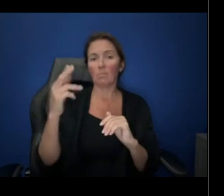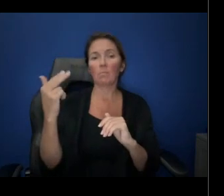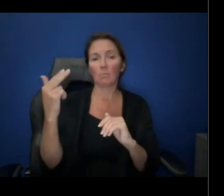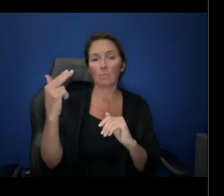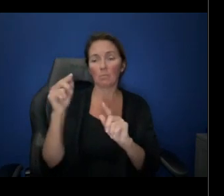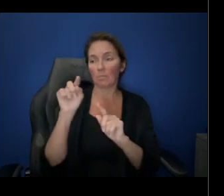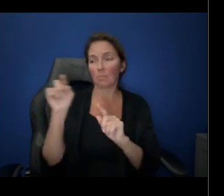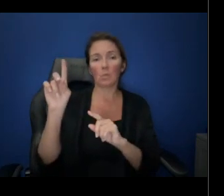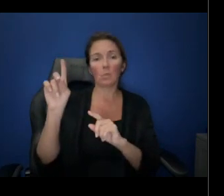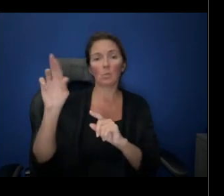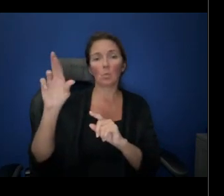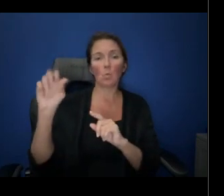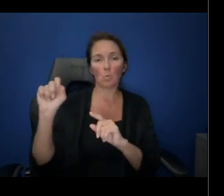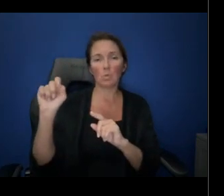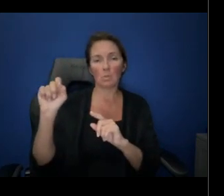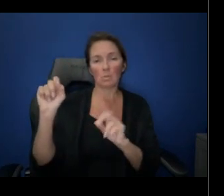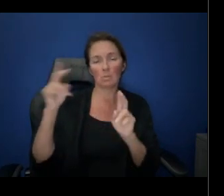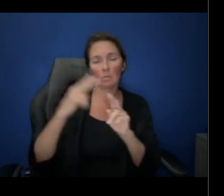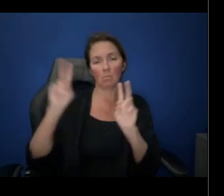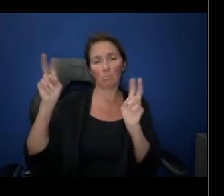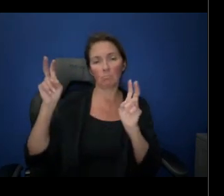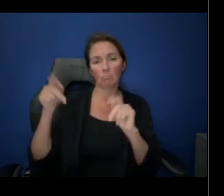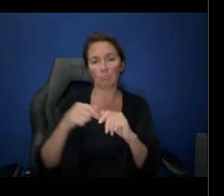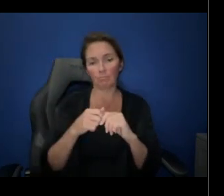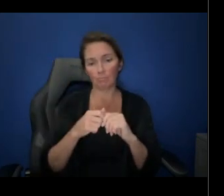4.13 doors.